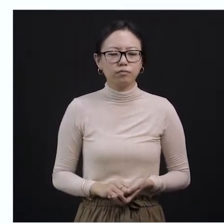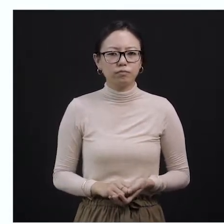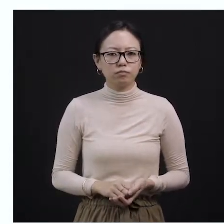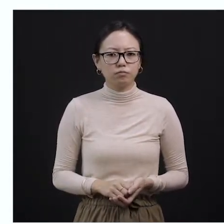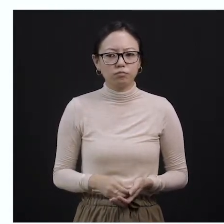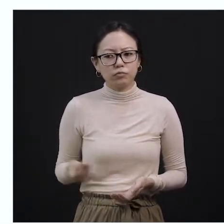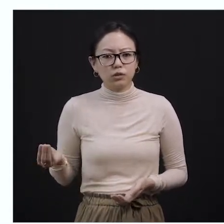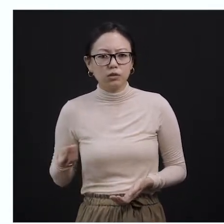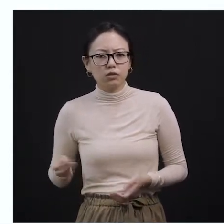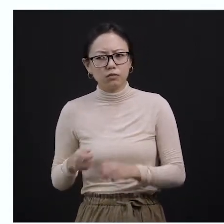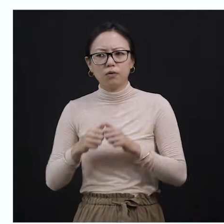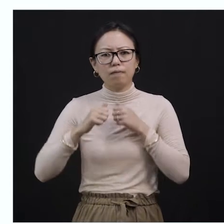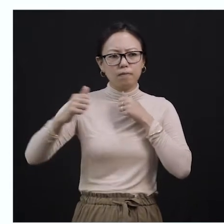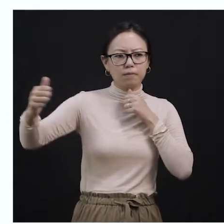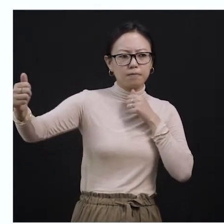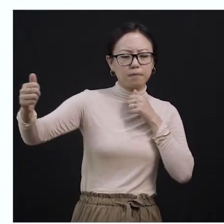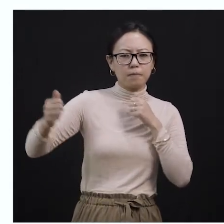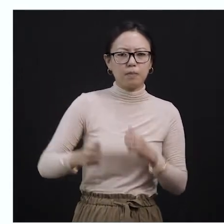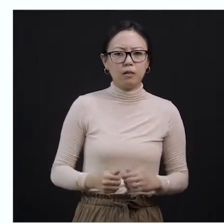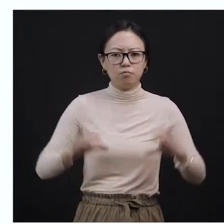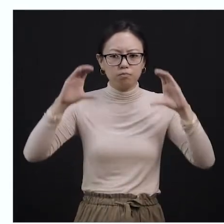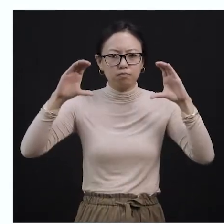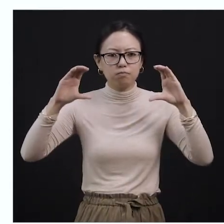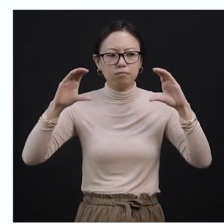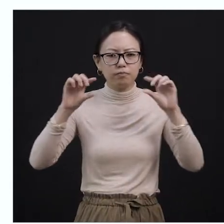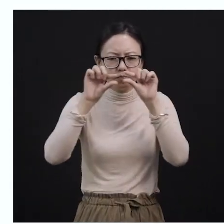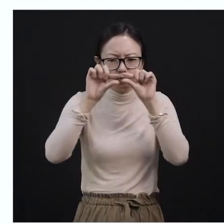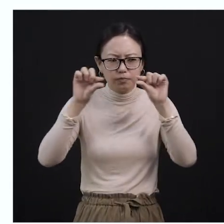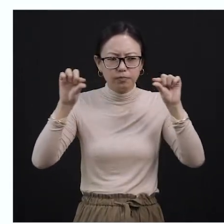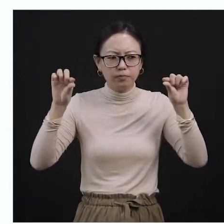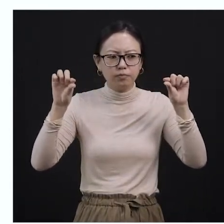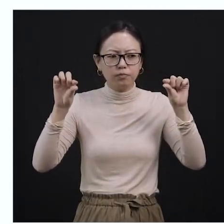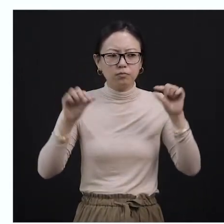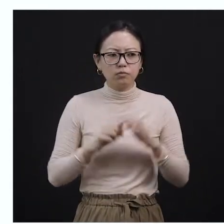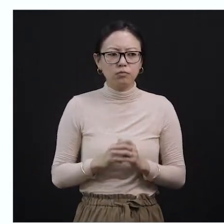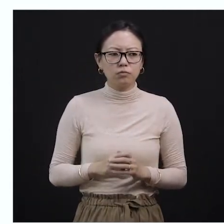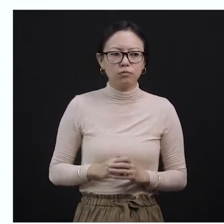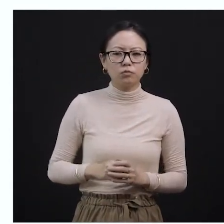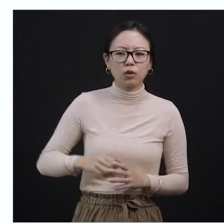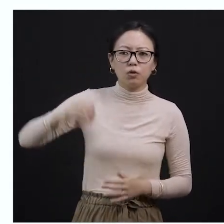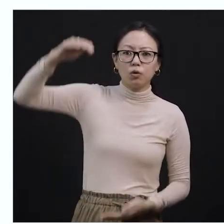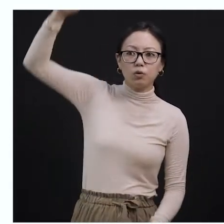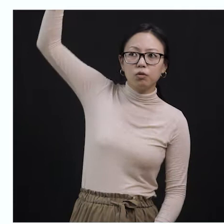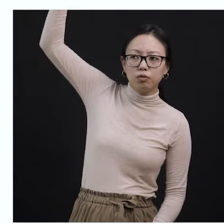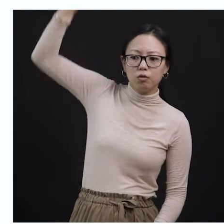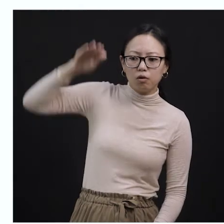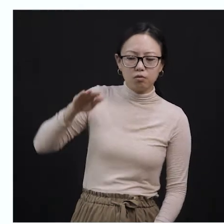near, far, thick, thin, and